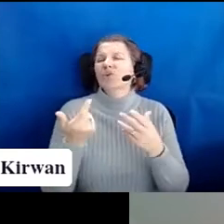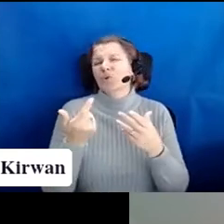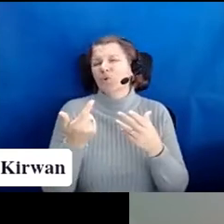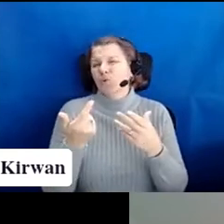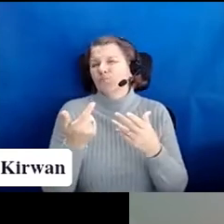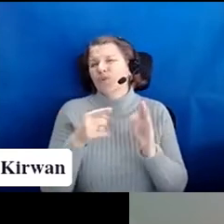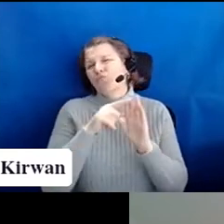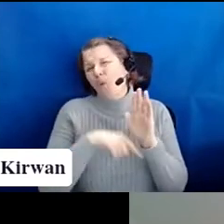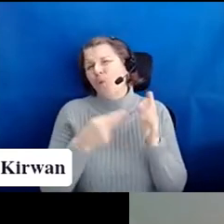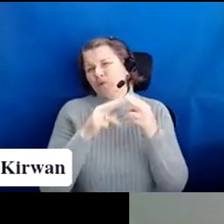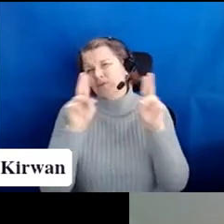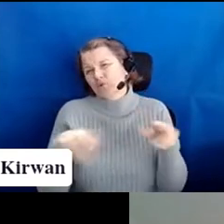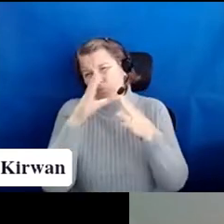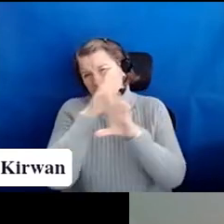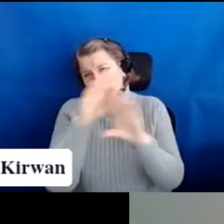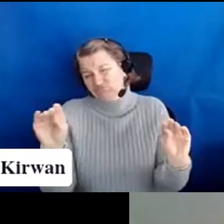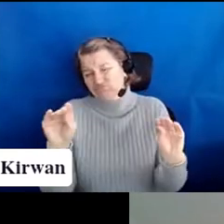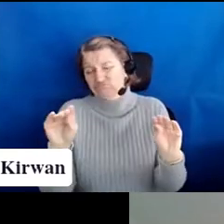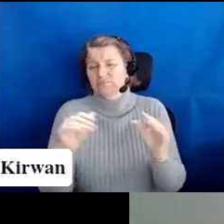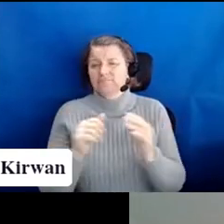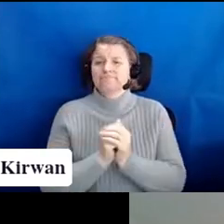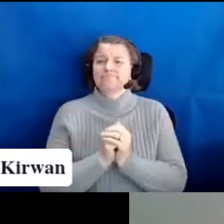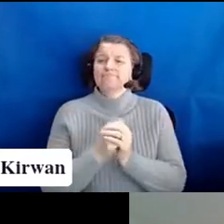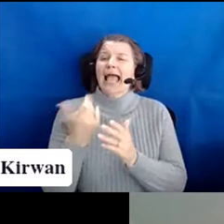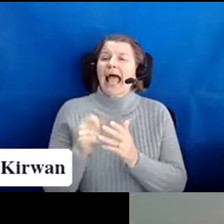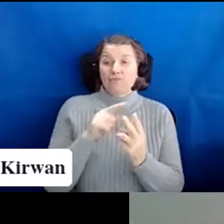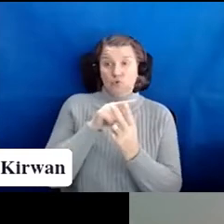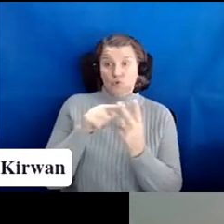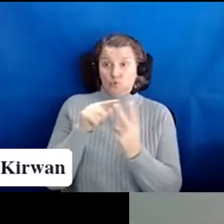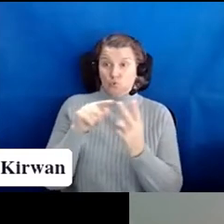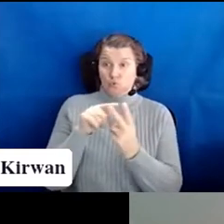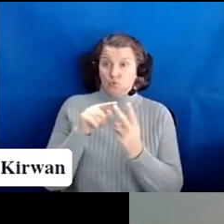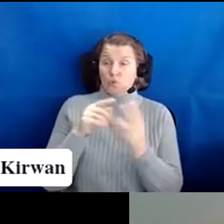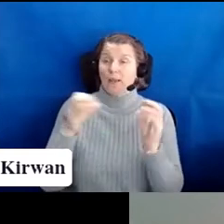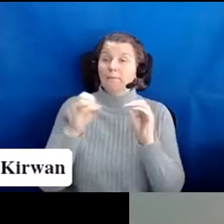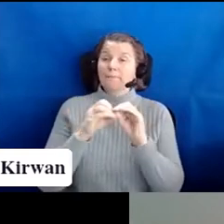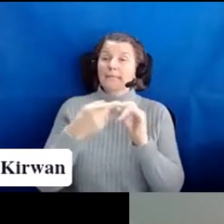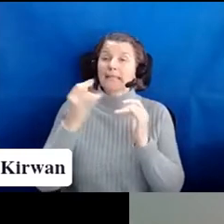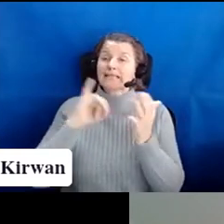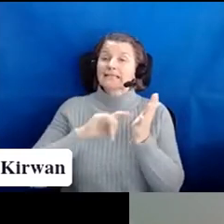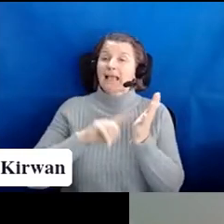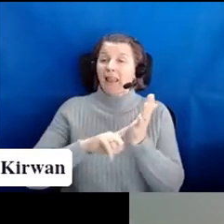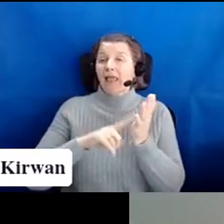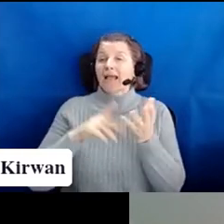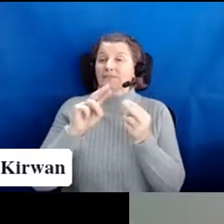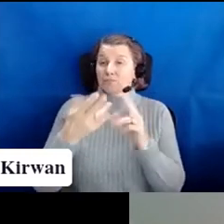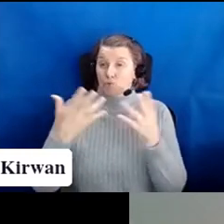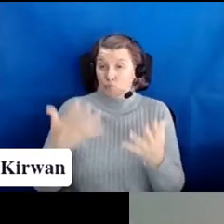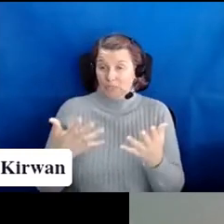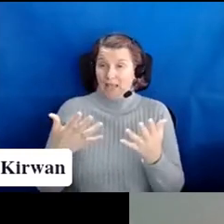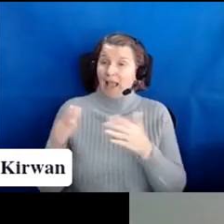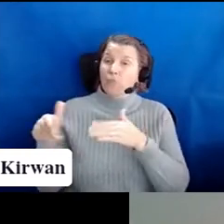housekeeping things. We have a British Sign Language interpreter with us today, as well as